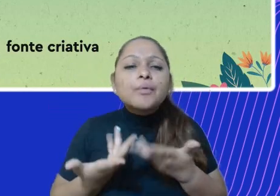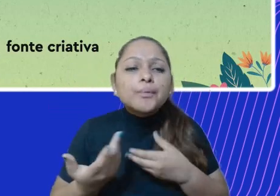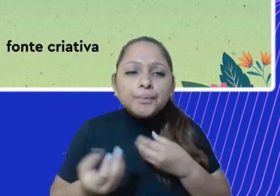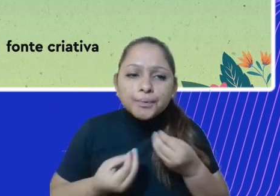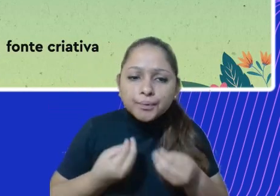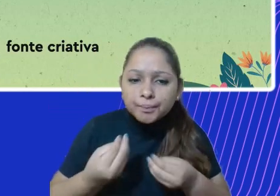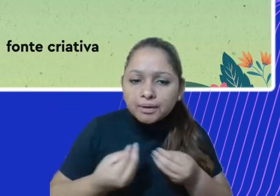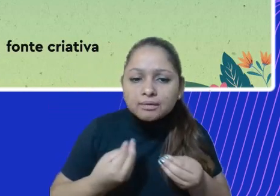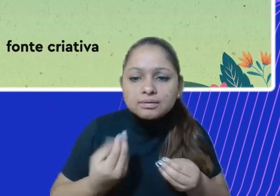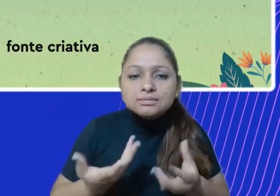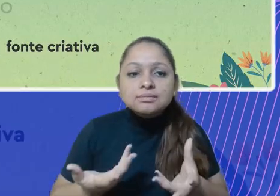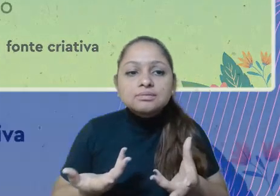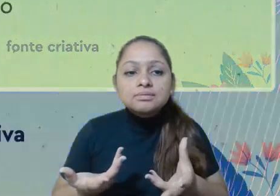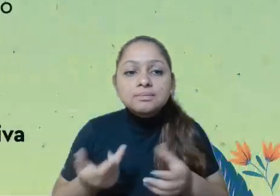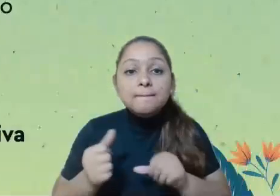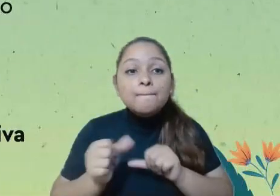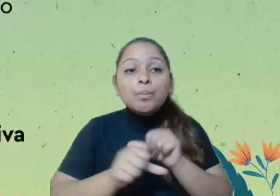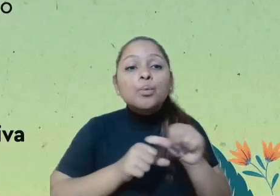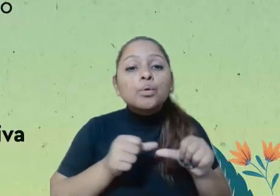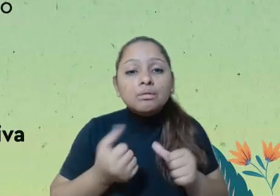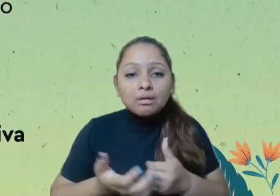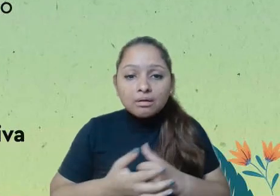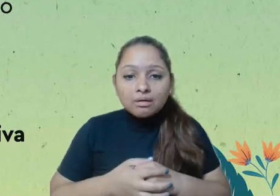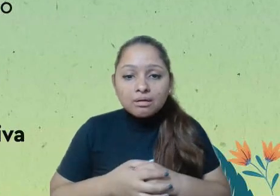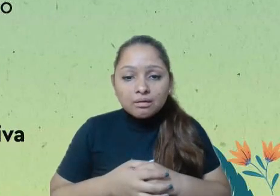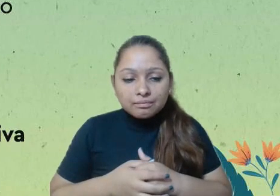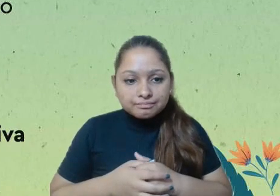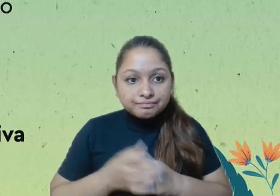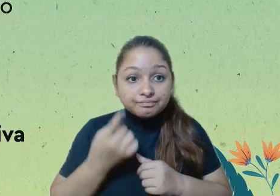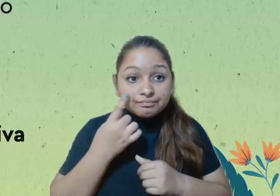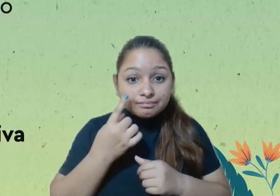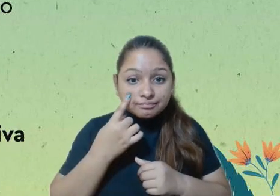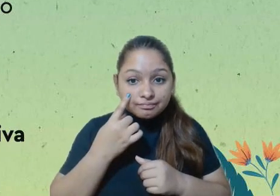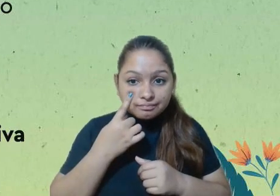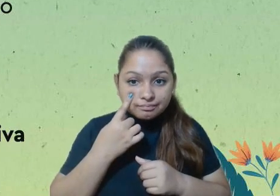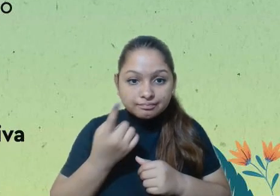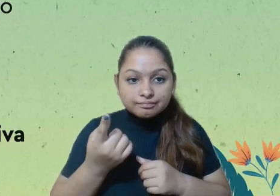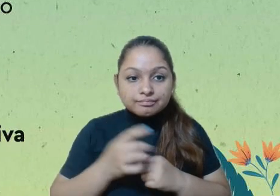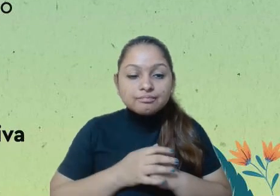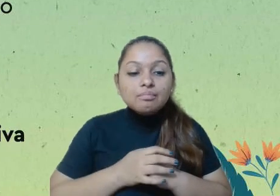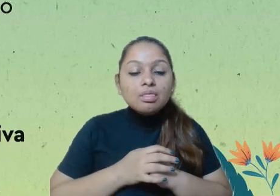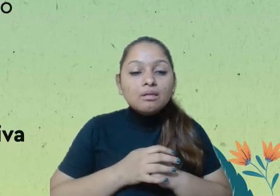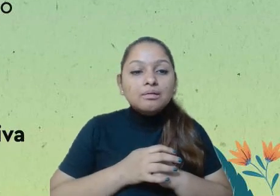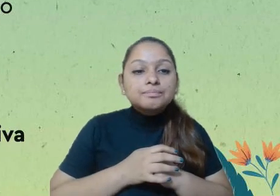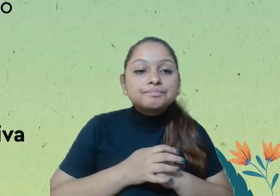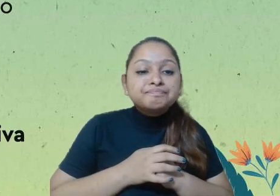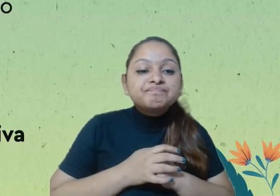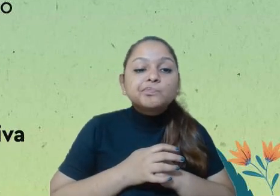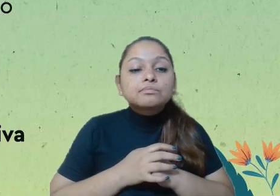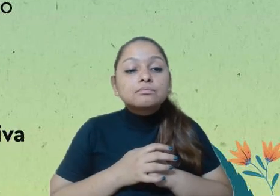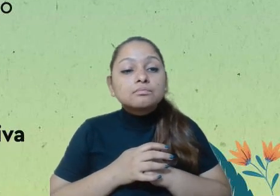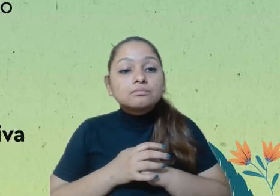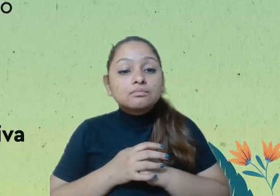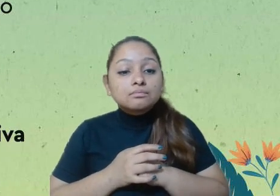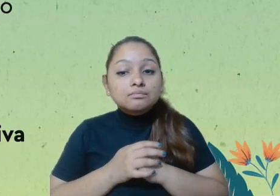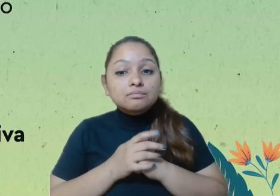of this trap? So this is a clue. This is the U theory, which is